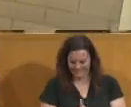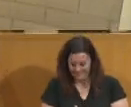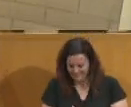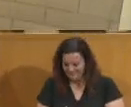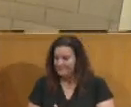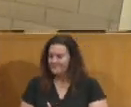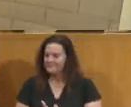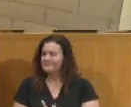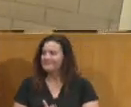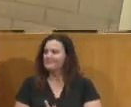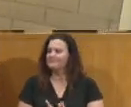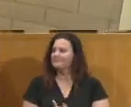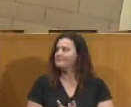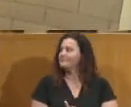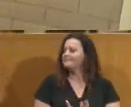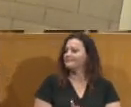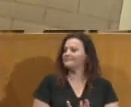when nobody else will.